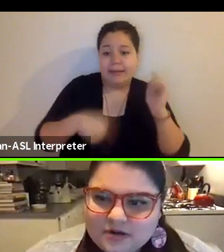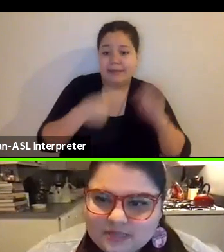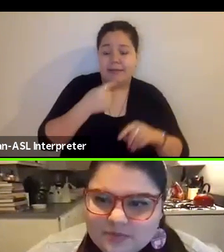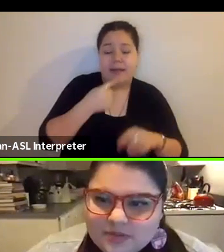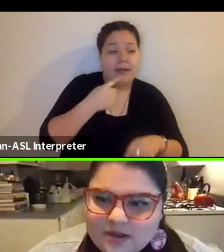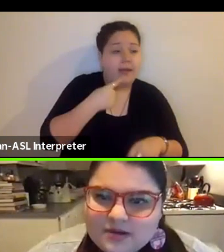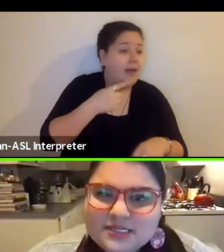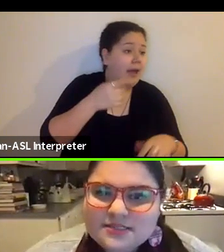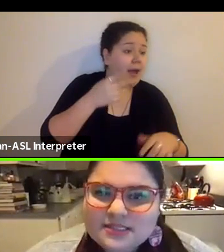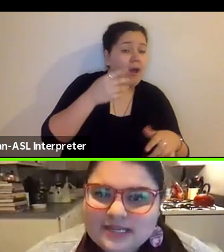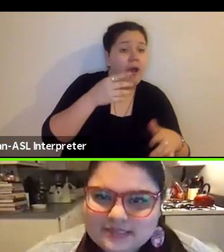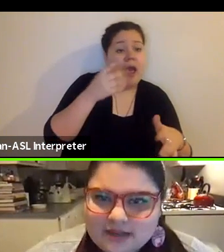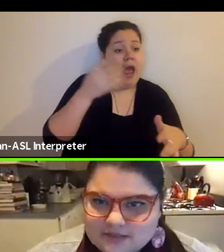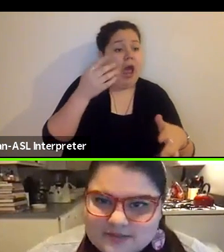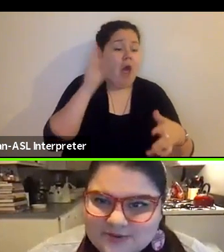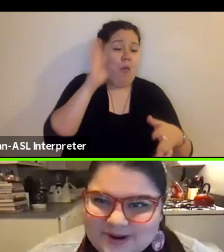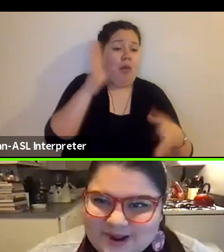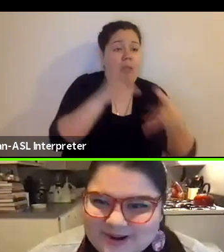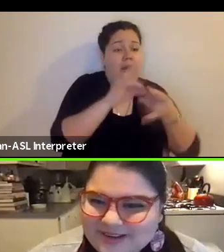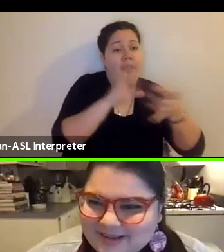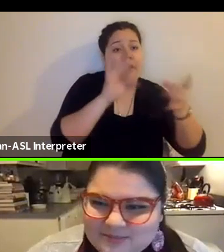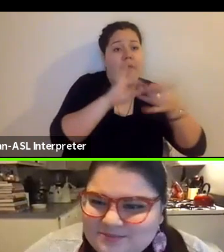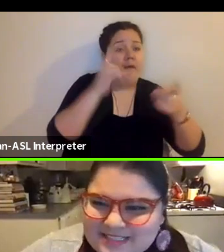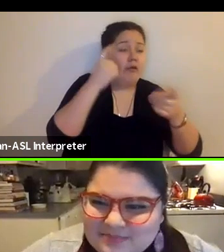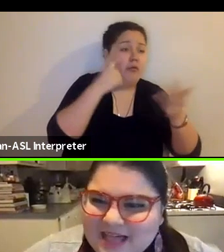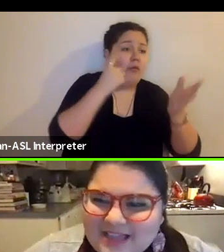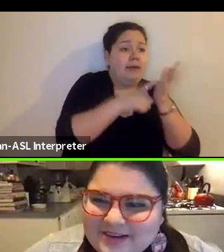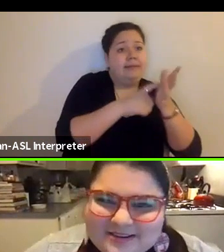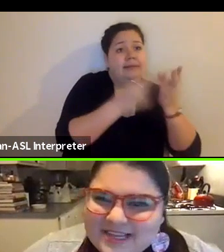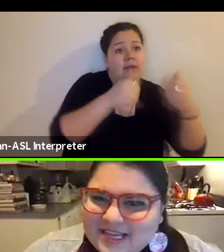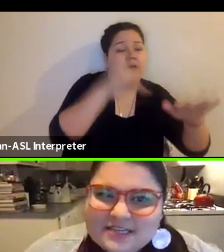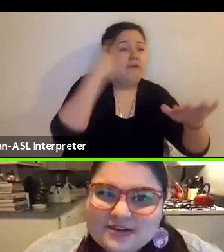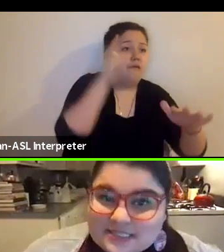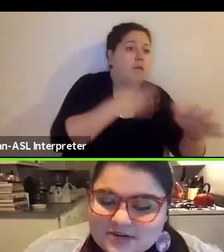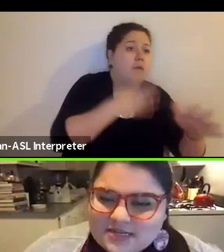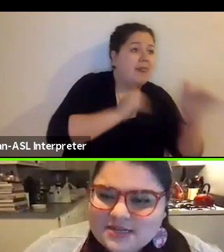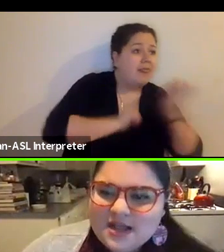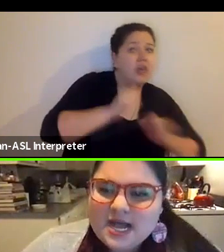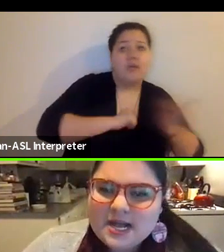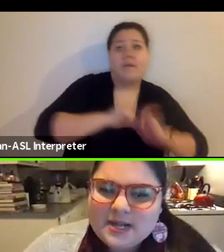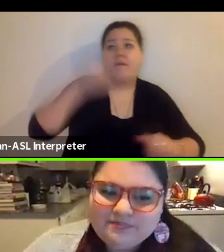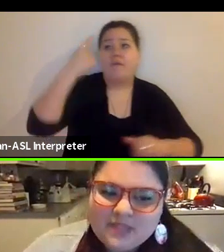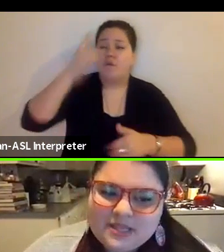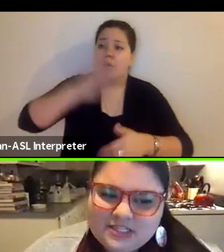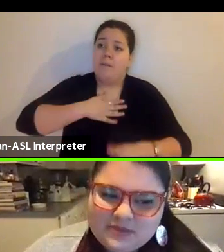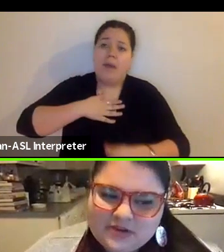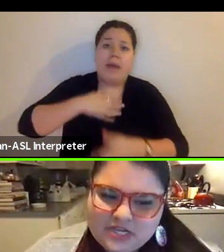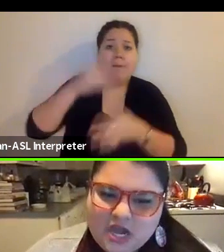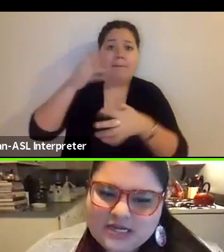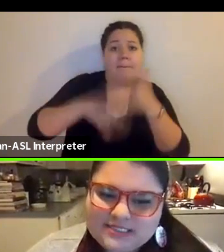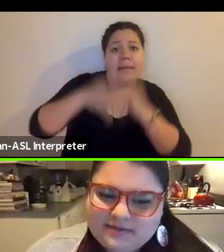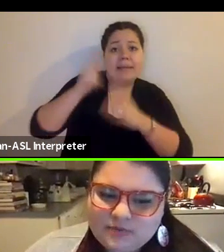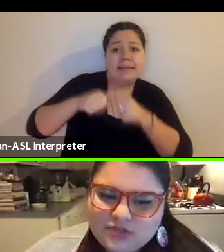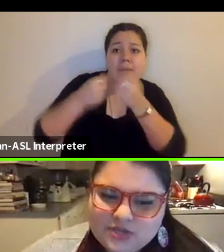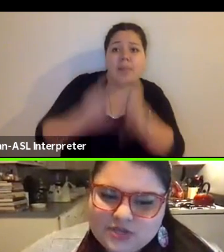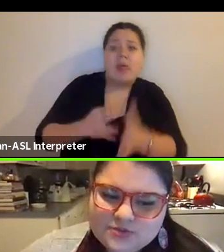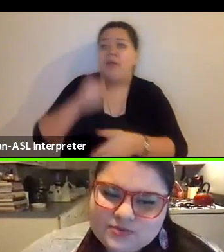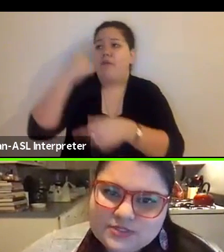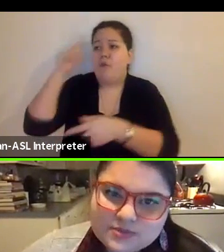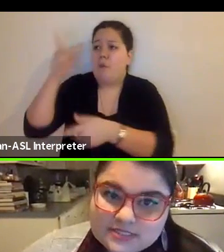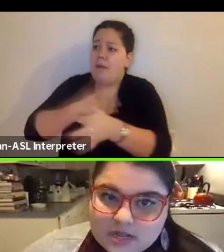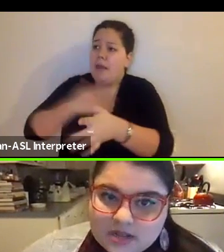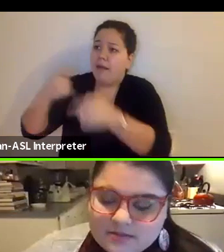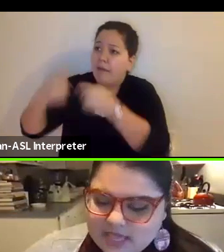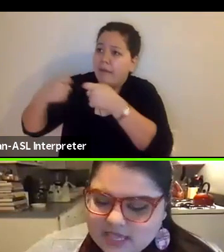acknowledgement for our lumber yard, here's the land acknowledgement for our paint supplier, et cetera, et cetera. But I think just being very cognizant of where you get